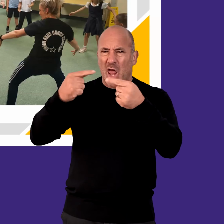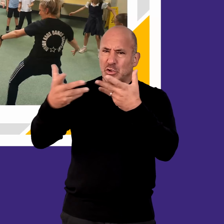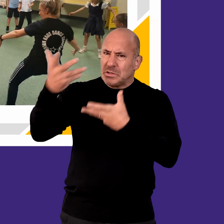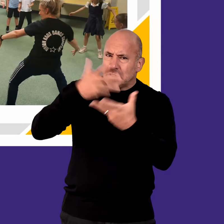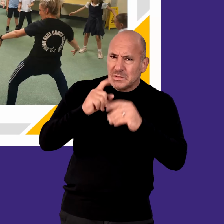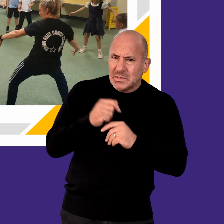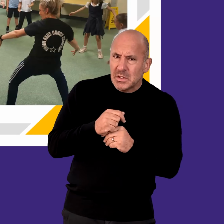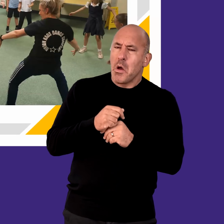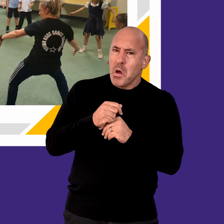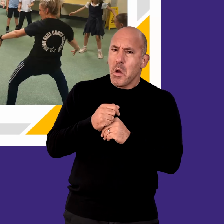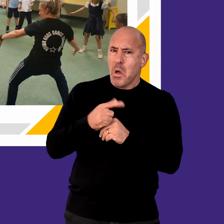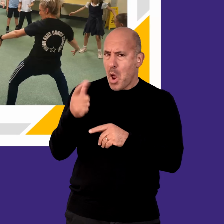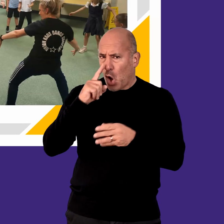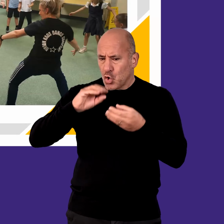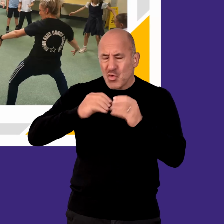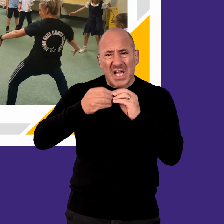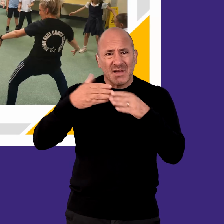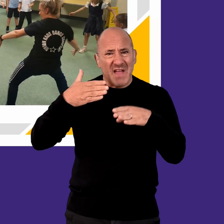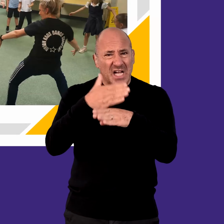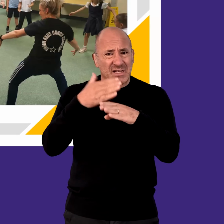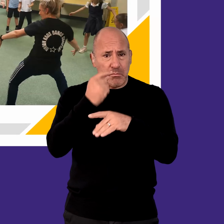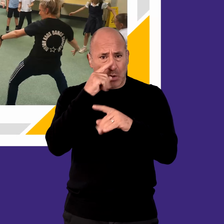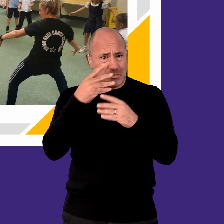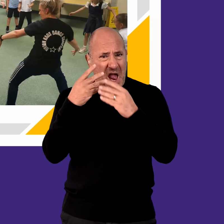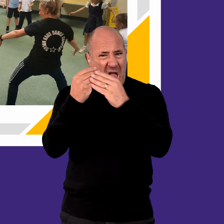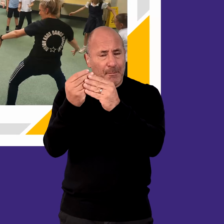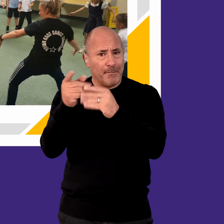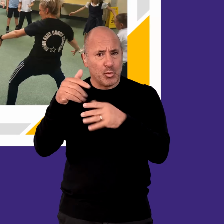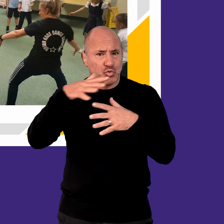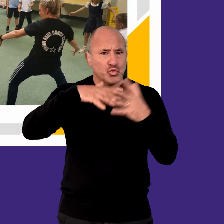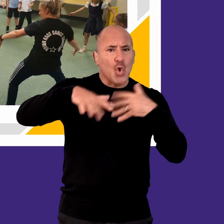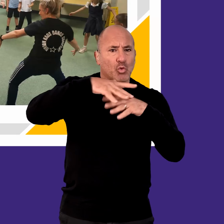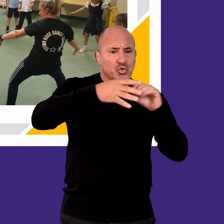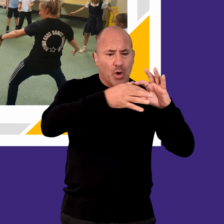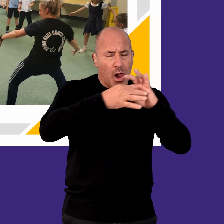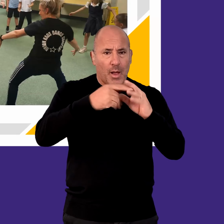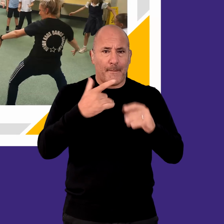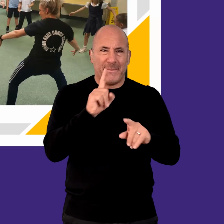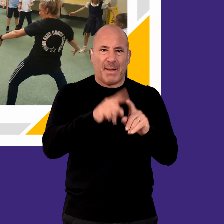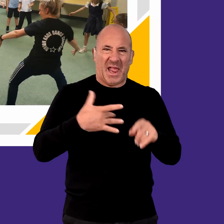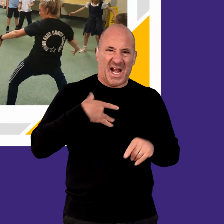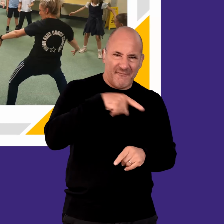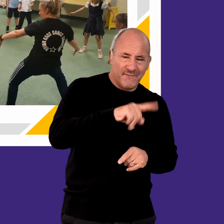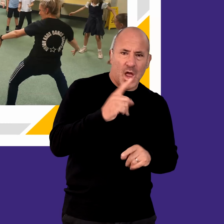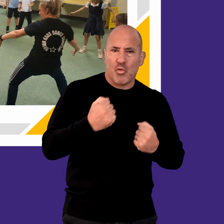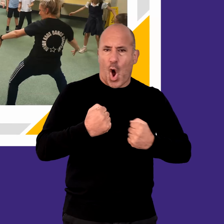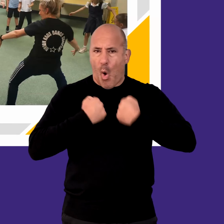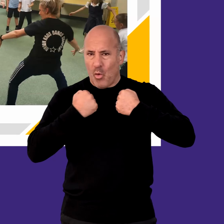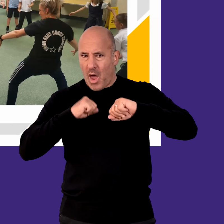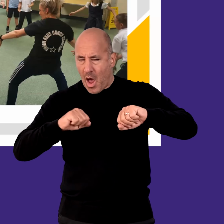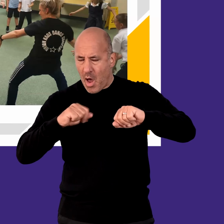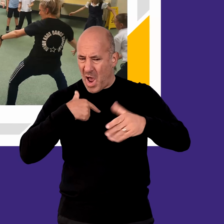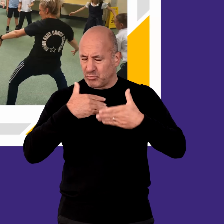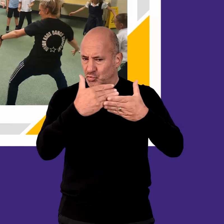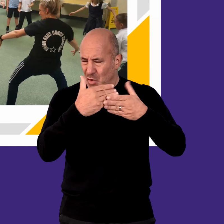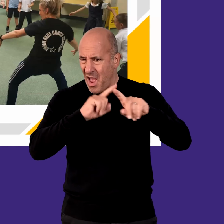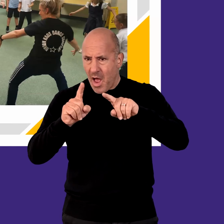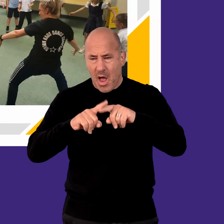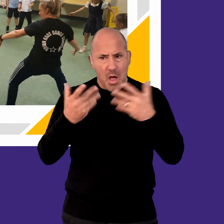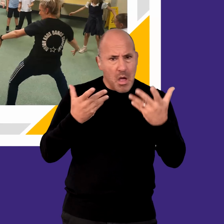plans. We listened to their challenges and talked about how creative activity could help create social connections